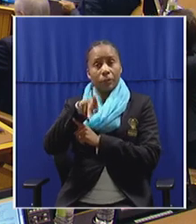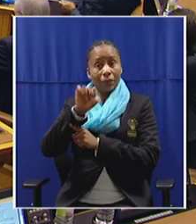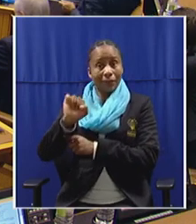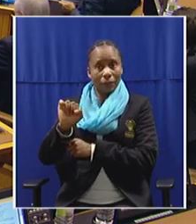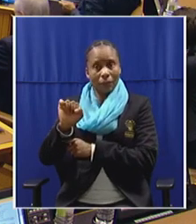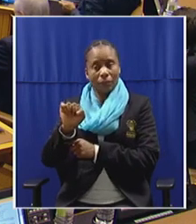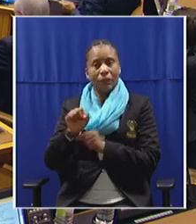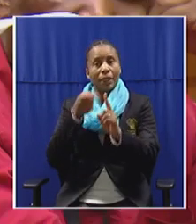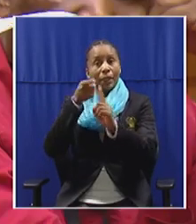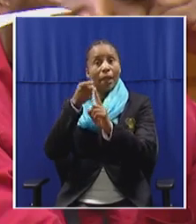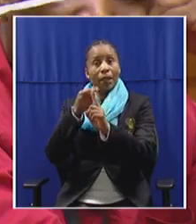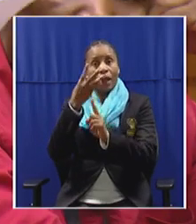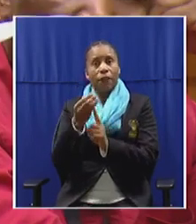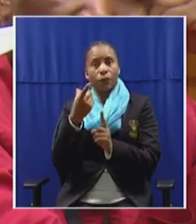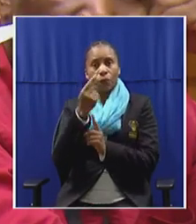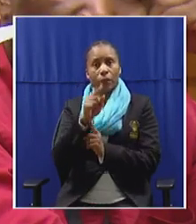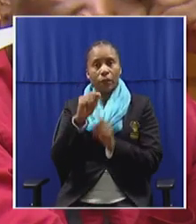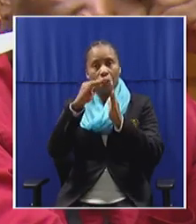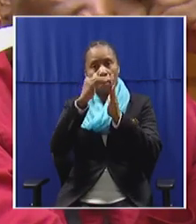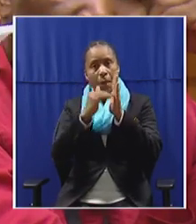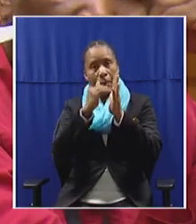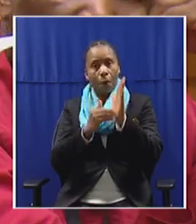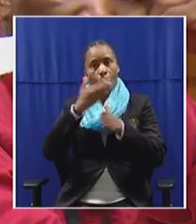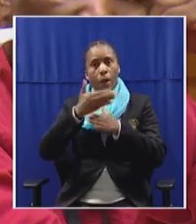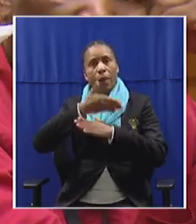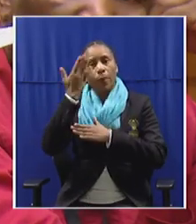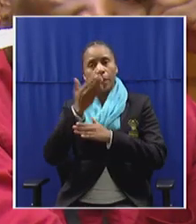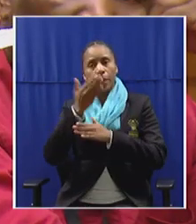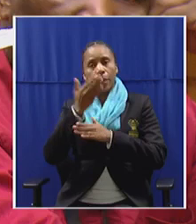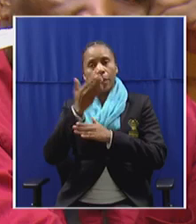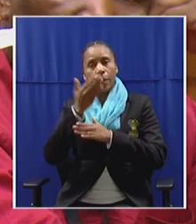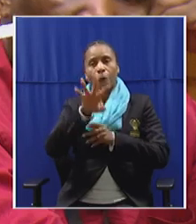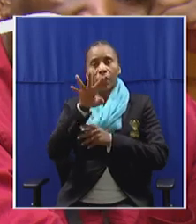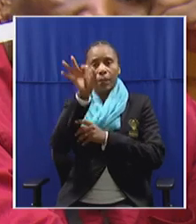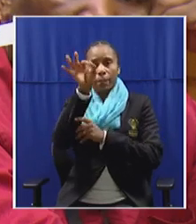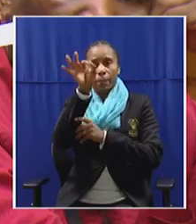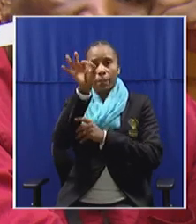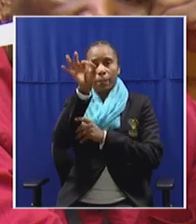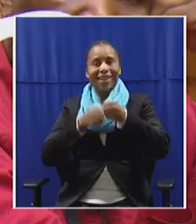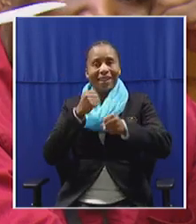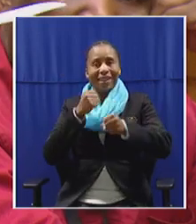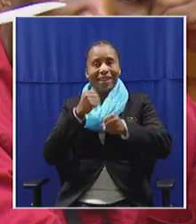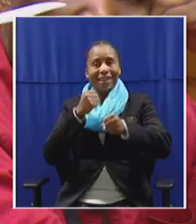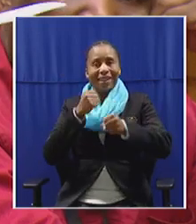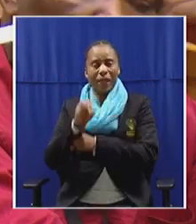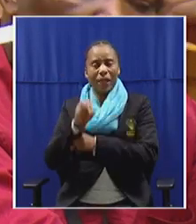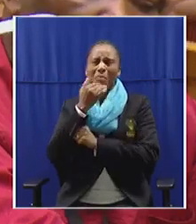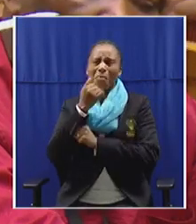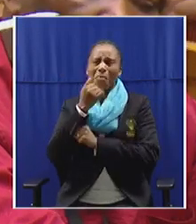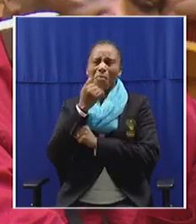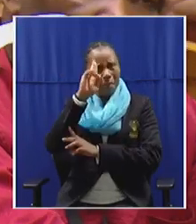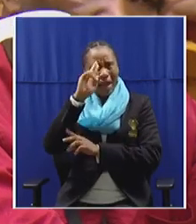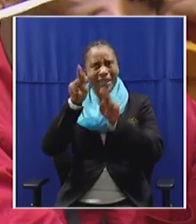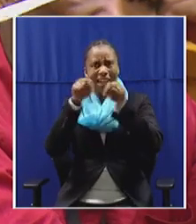have a target to reduce unemployment rate by 14% by 2020. Can you please remind the nation,